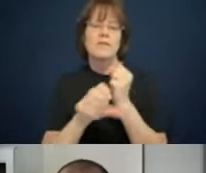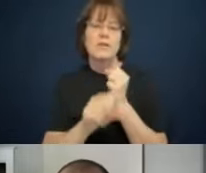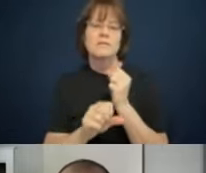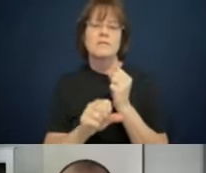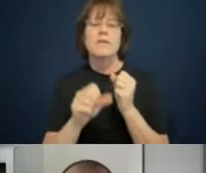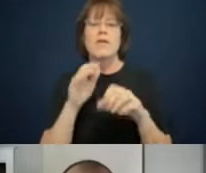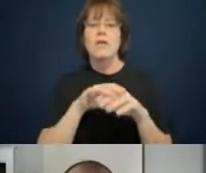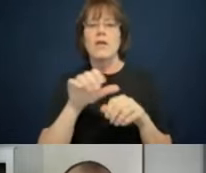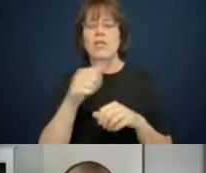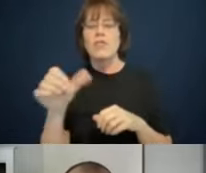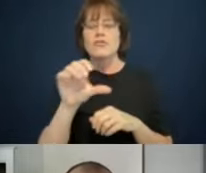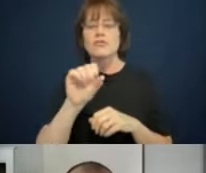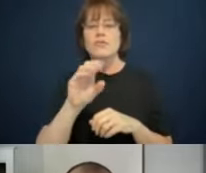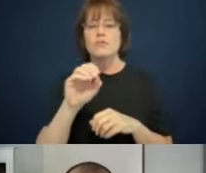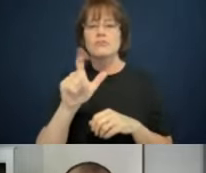social media